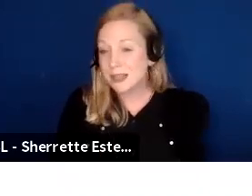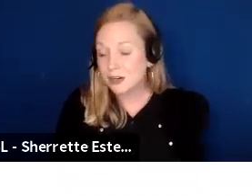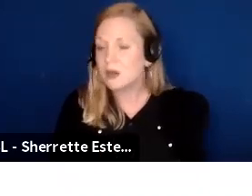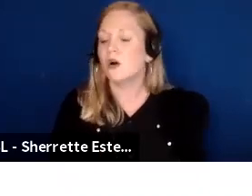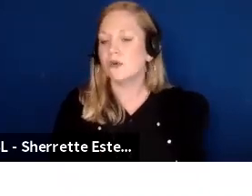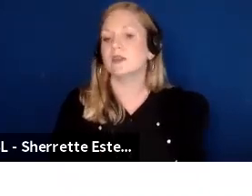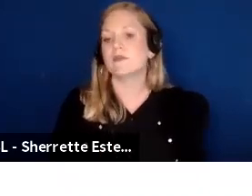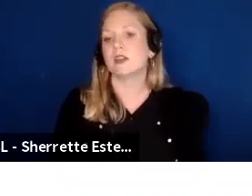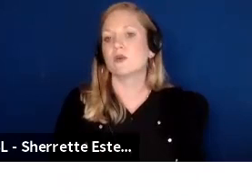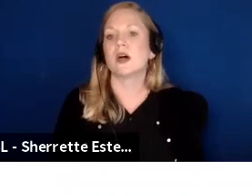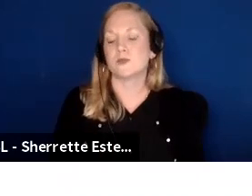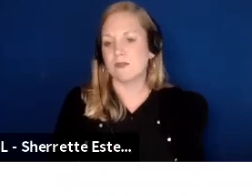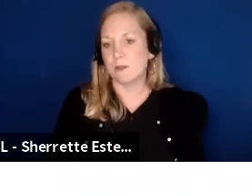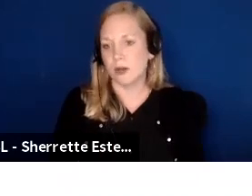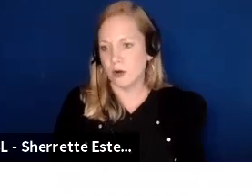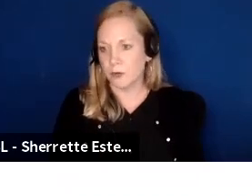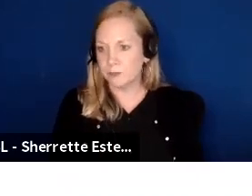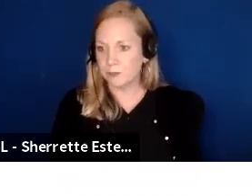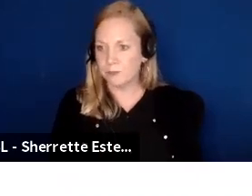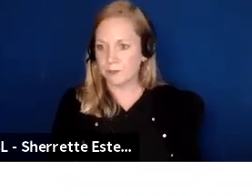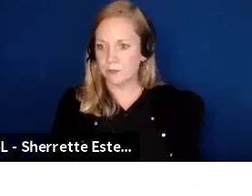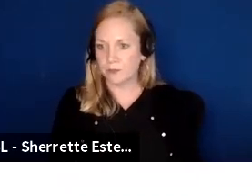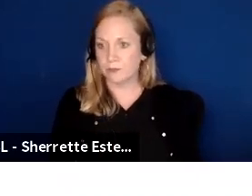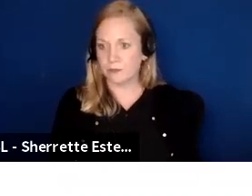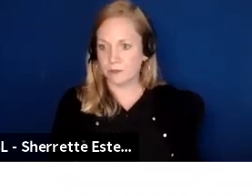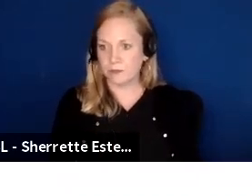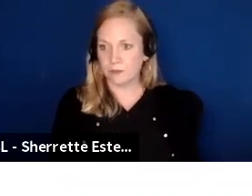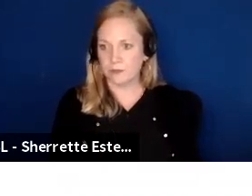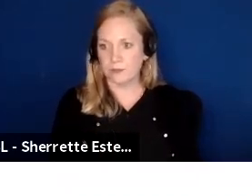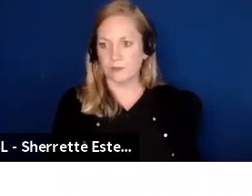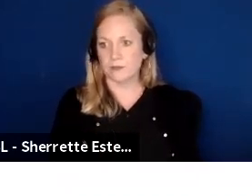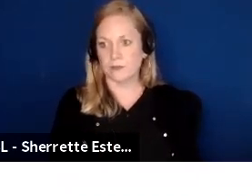currently clear, hopefully the video will help drive that point home.